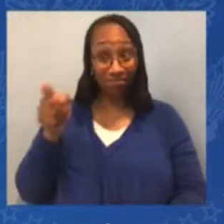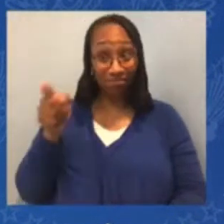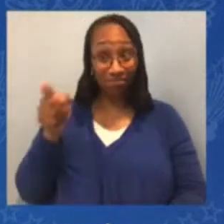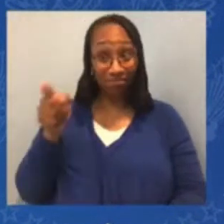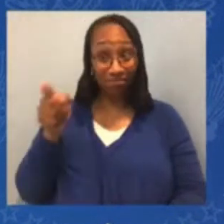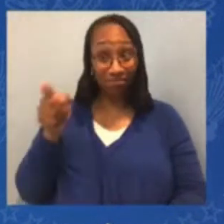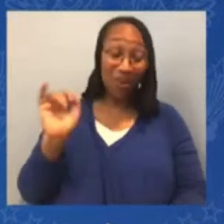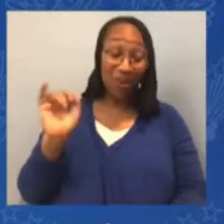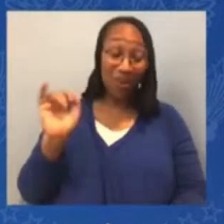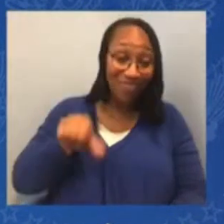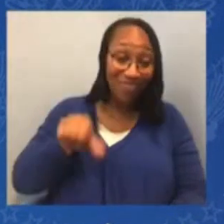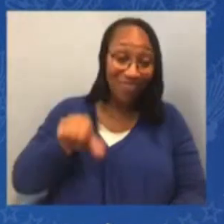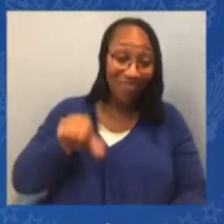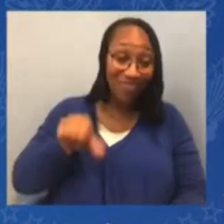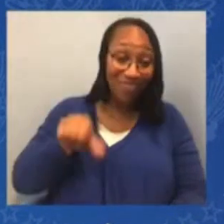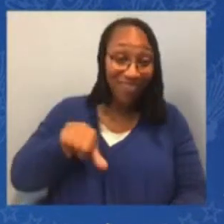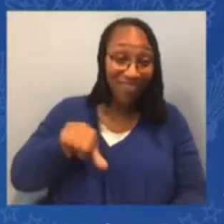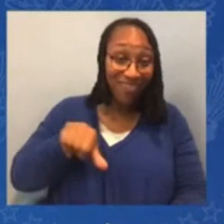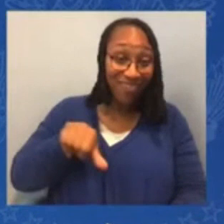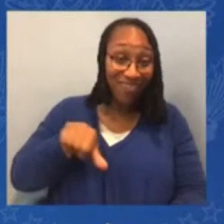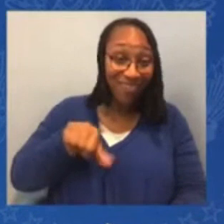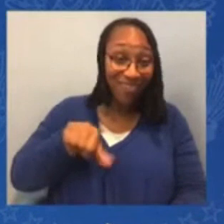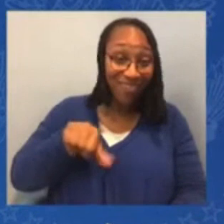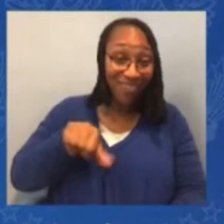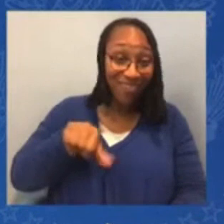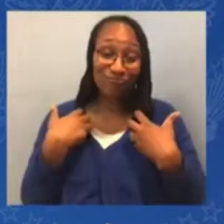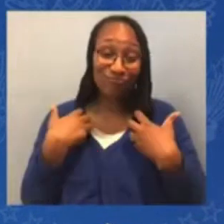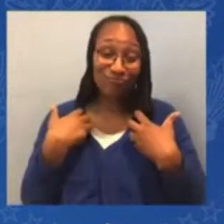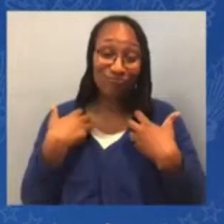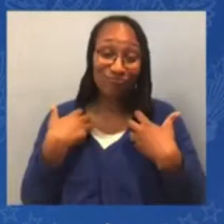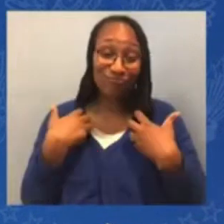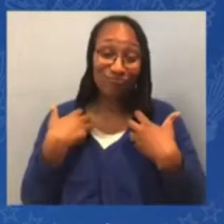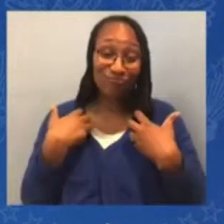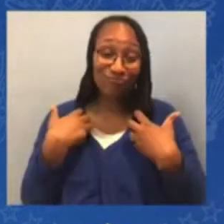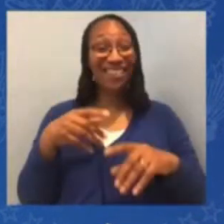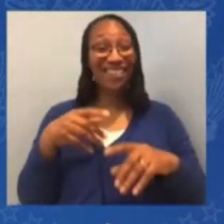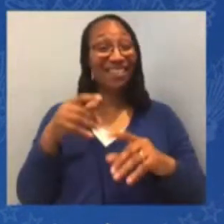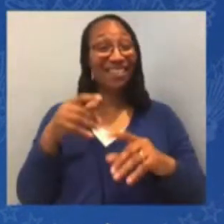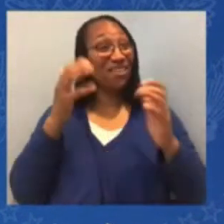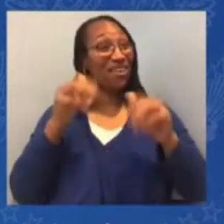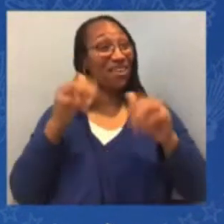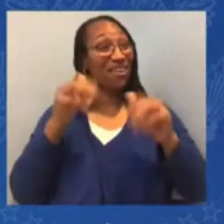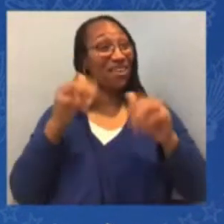the honor to bestow the Presidential Medal of Freedom, Gabby.